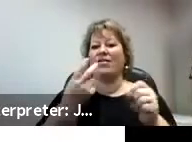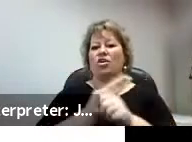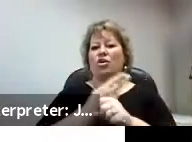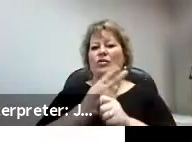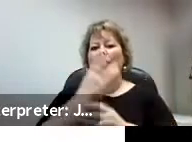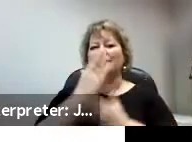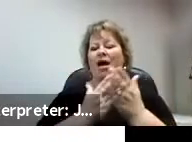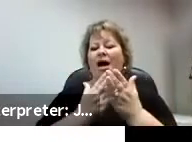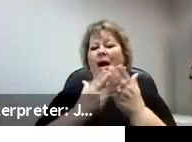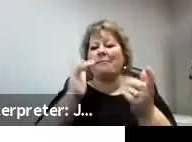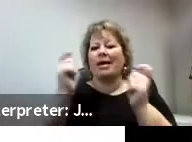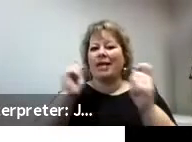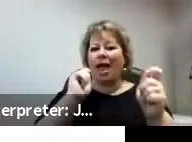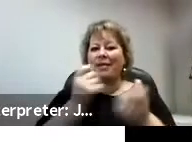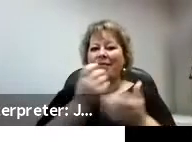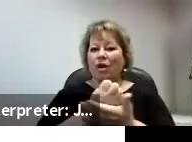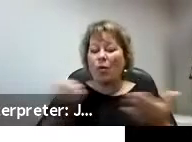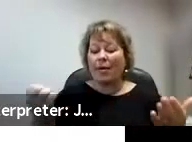equipment and provides